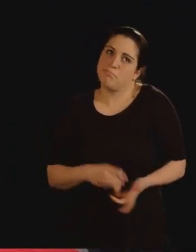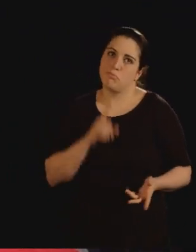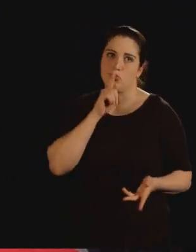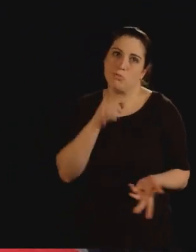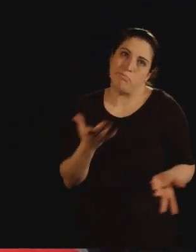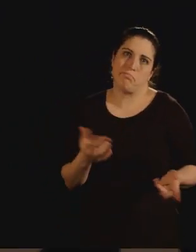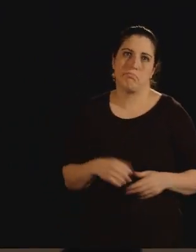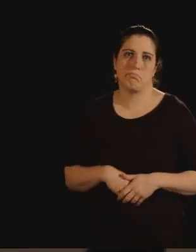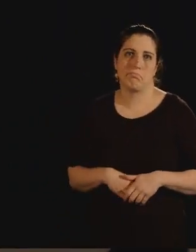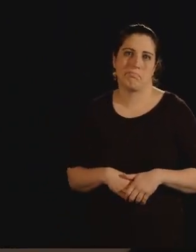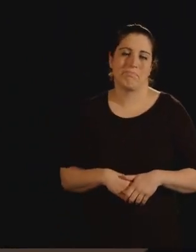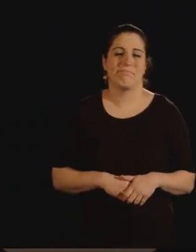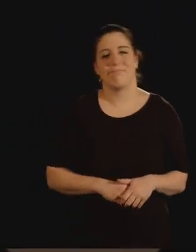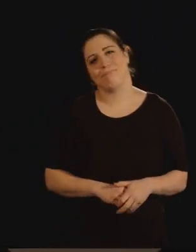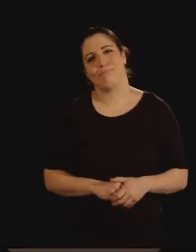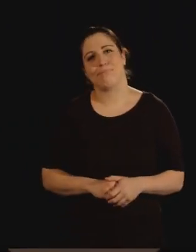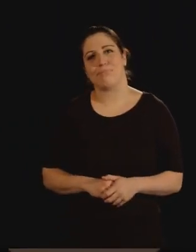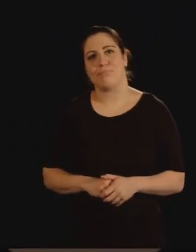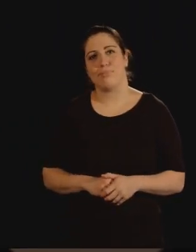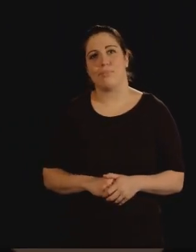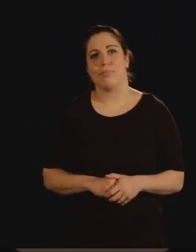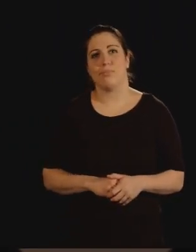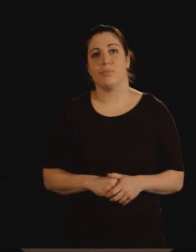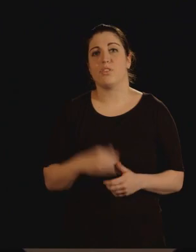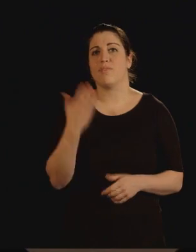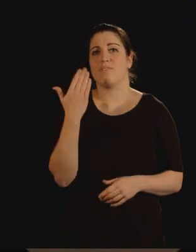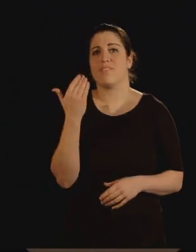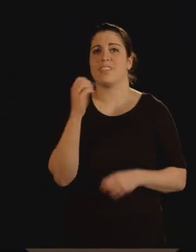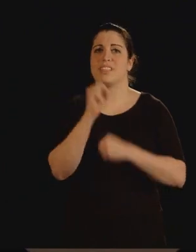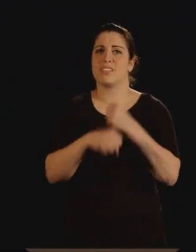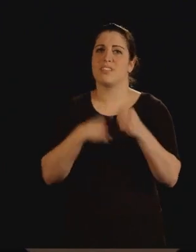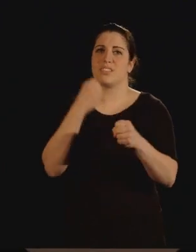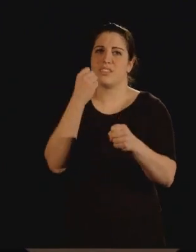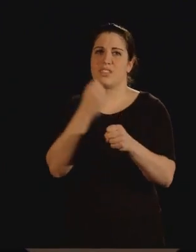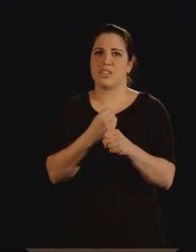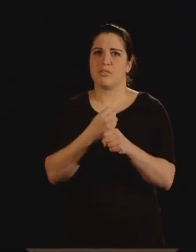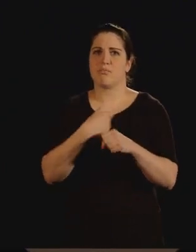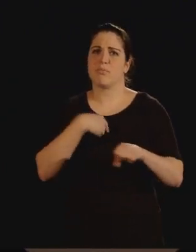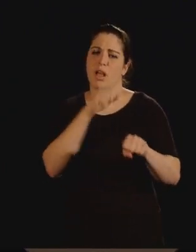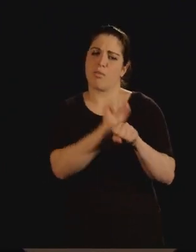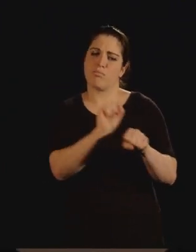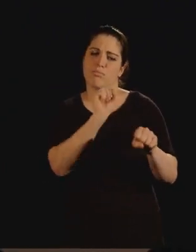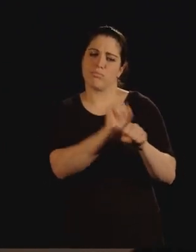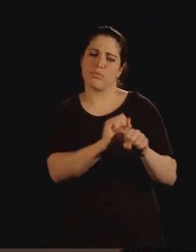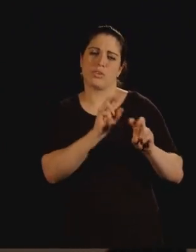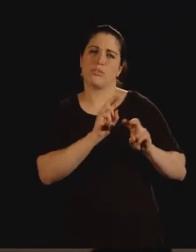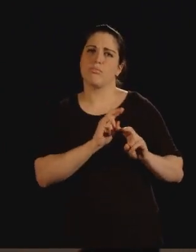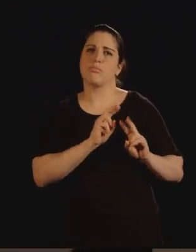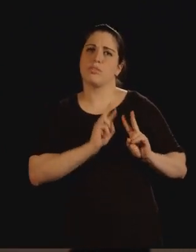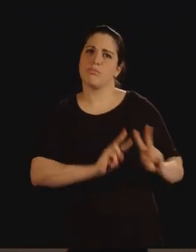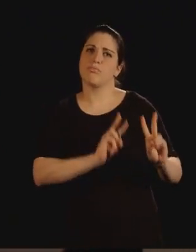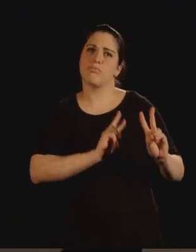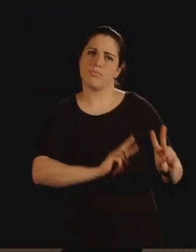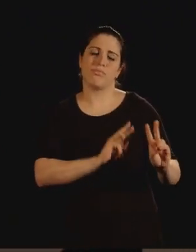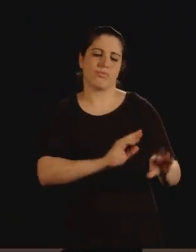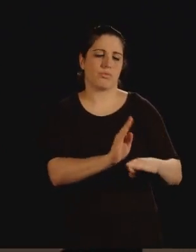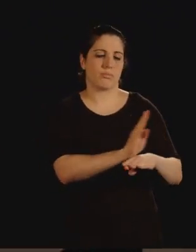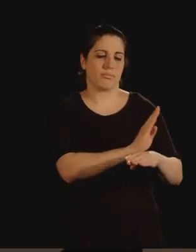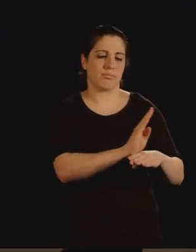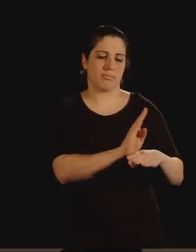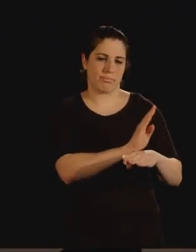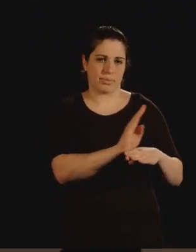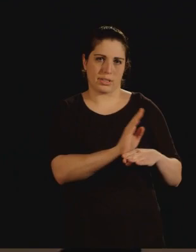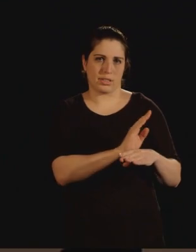True. So the first 15 years of my career, I worked in the corporate funeral